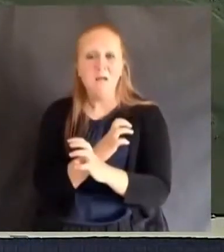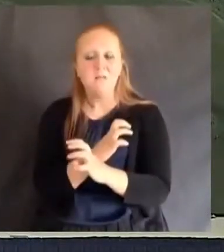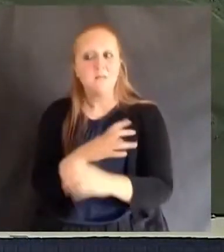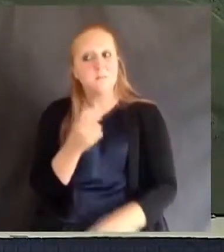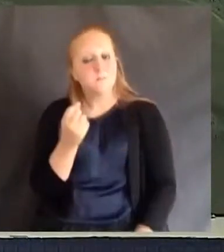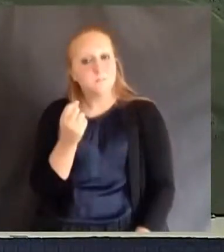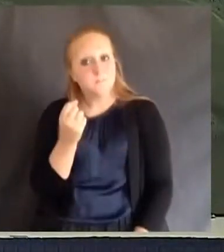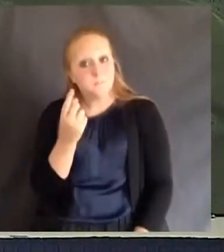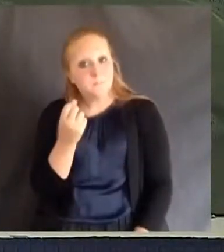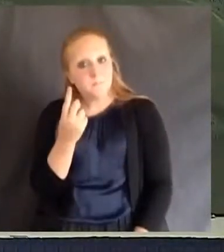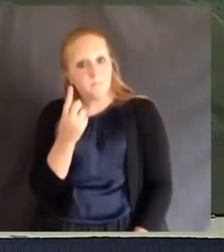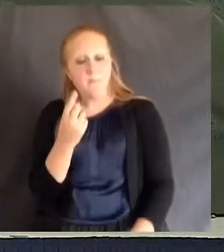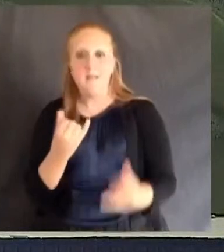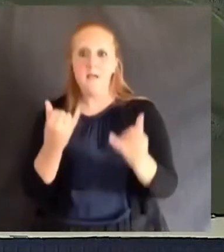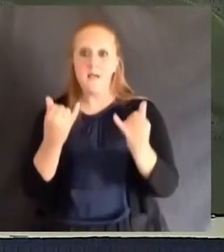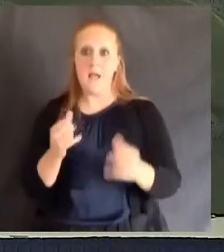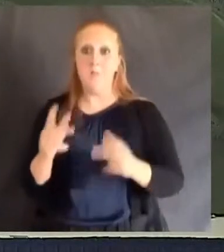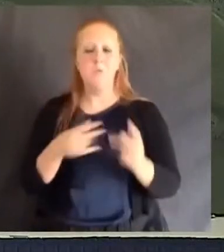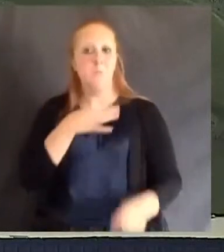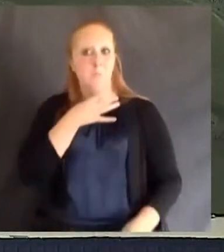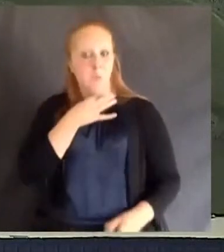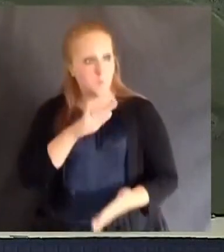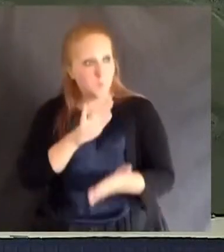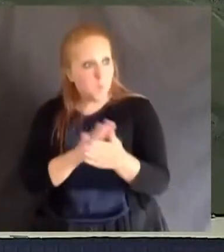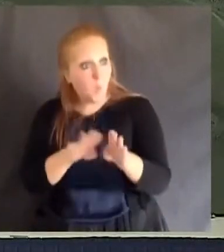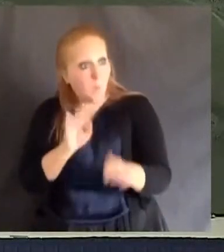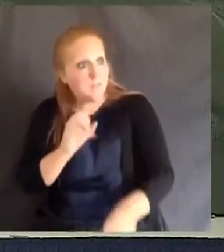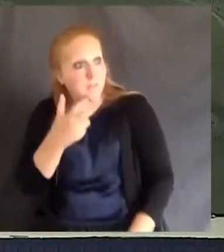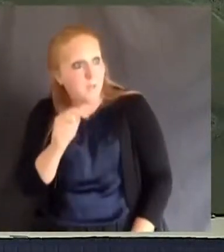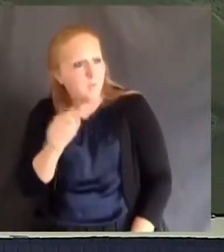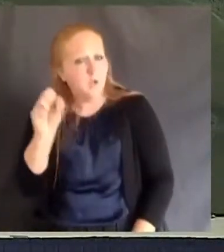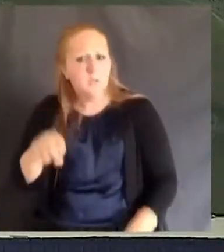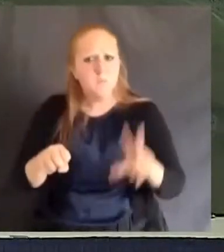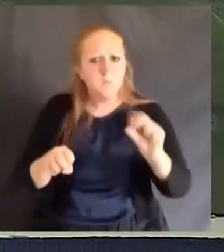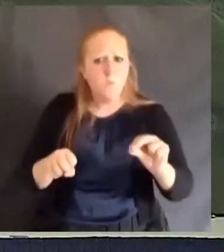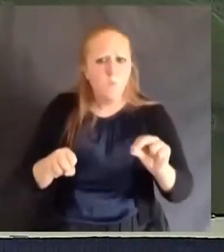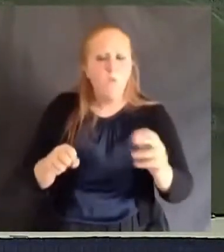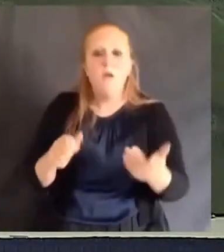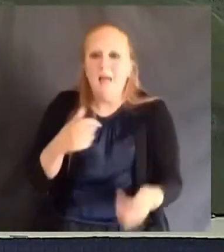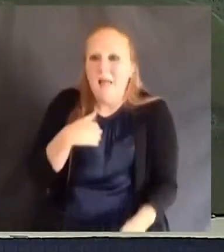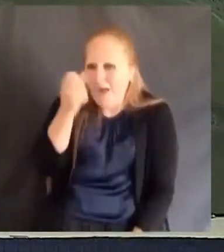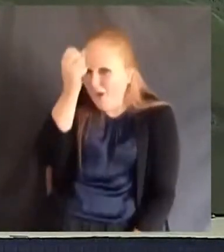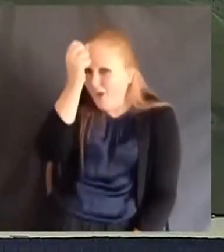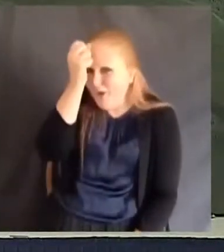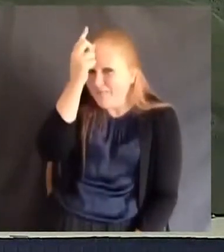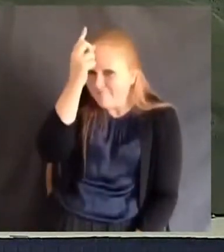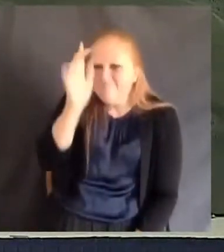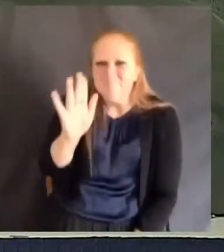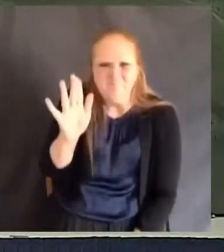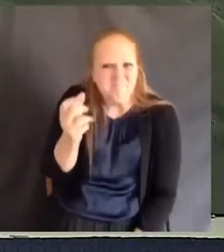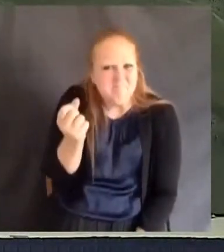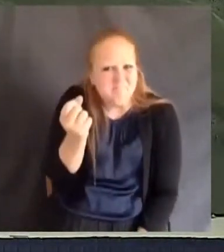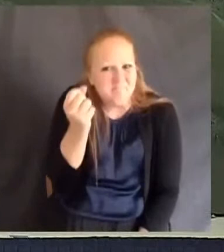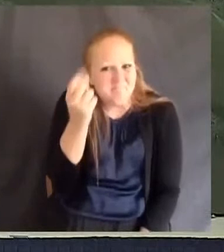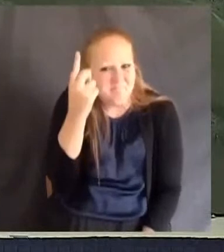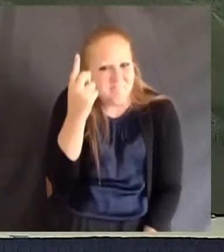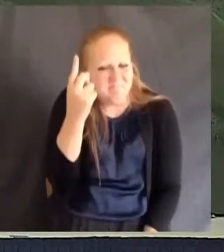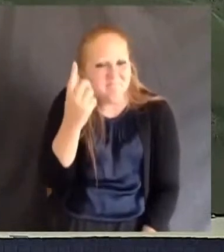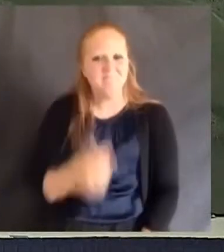Schools, well, people want to know if the schools are open in September. I understand that. I understand it. Parents talk to me